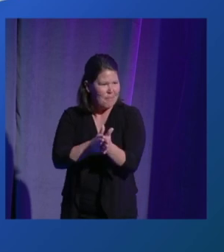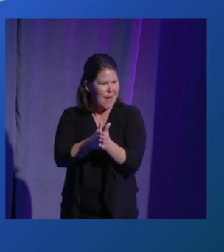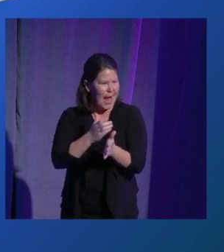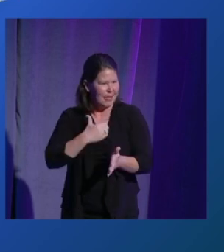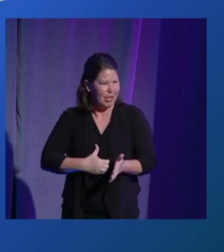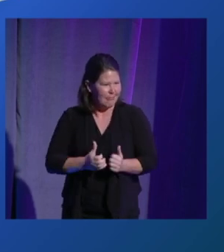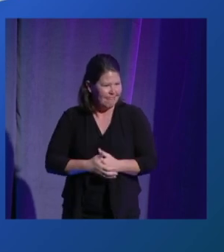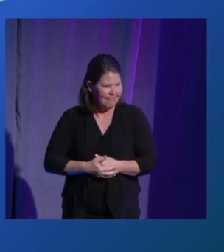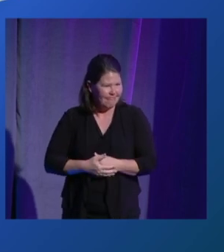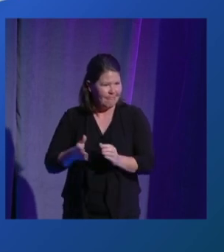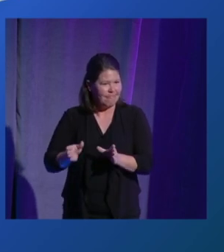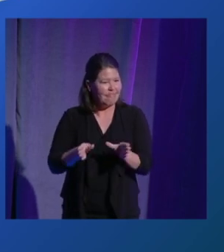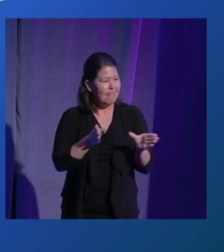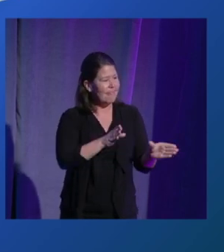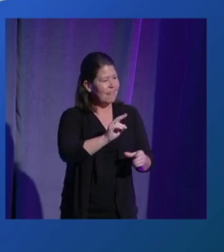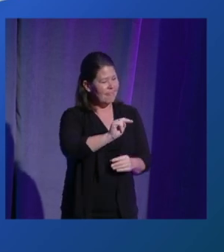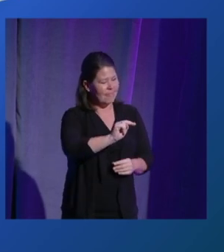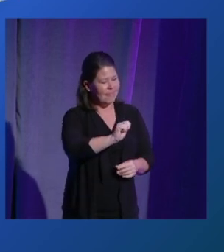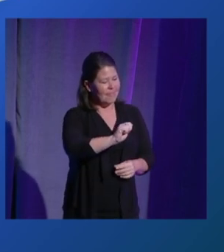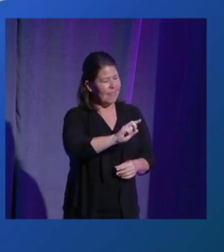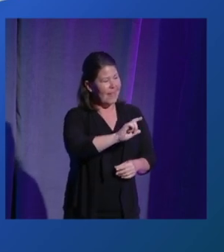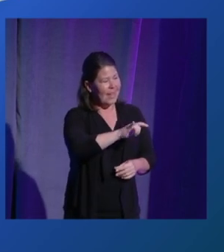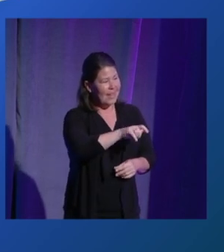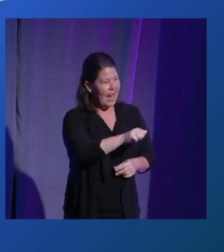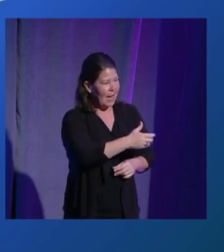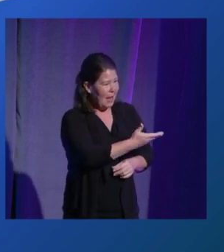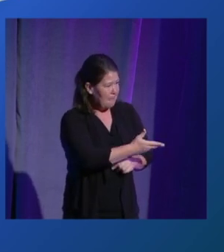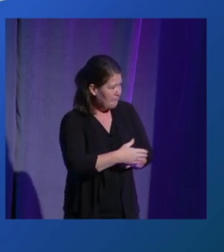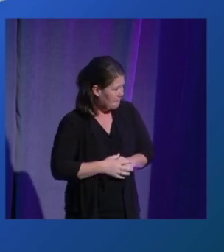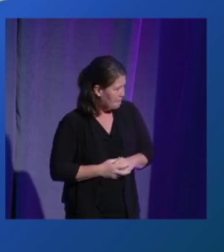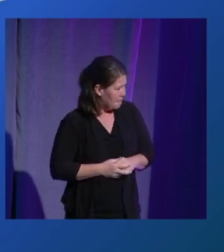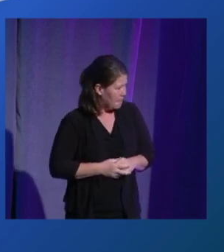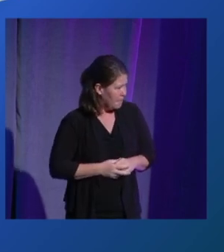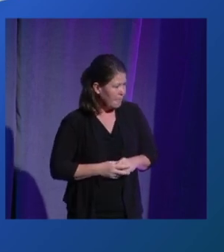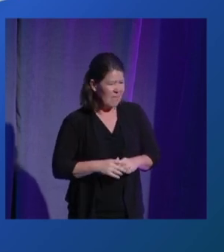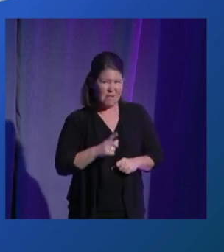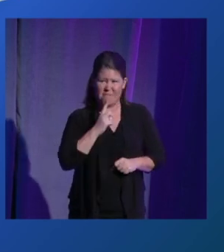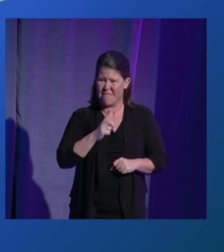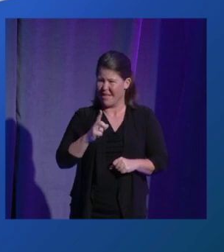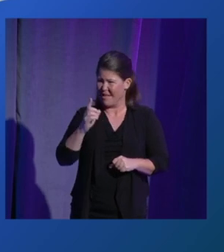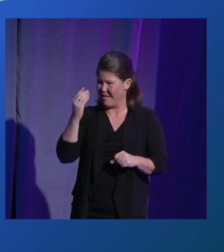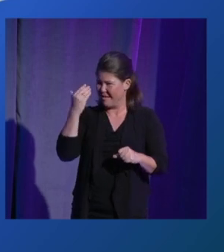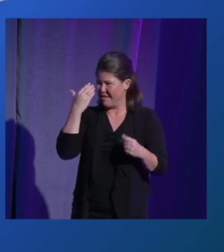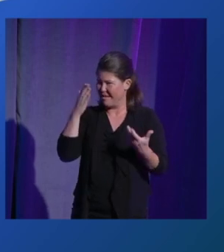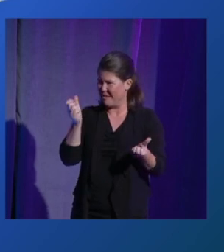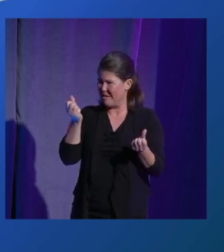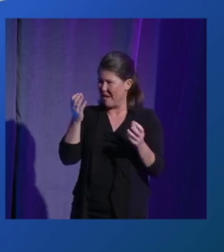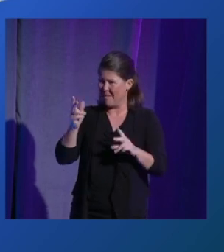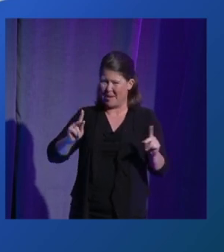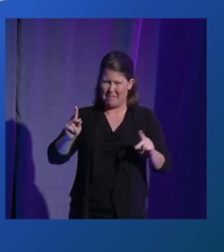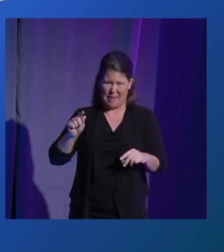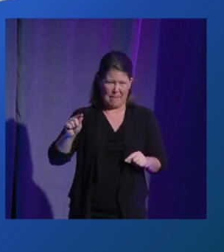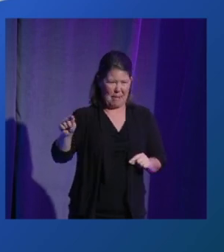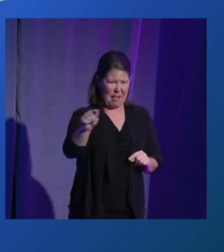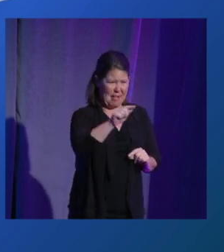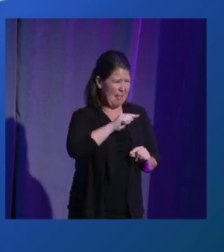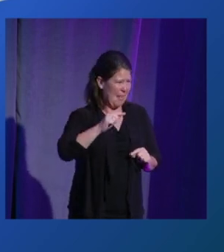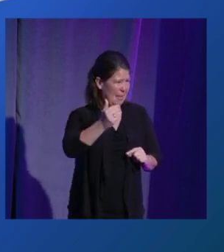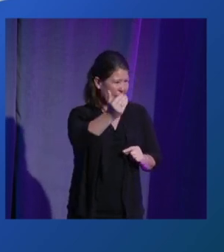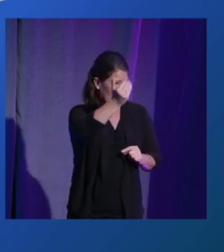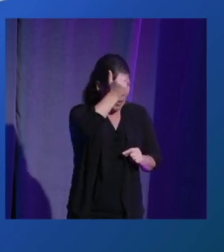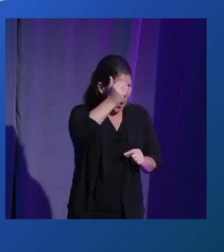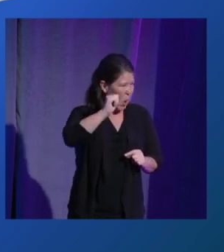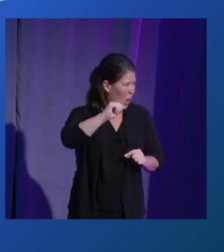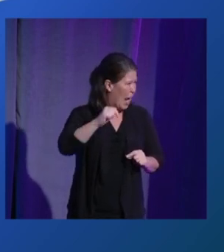that Nadia um well I I actually don't know how many folks in the audience are a or have known about a or the